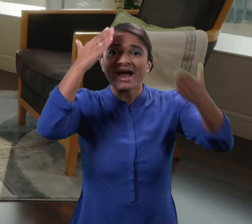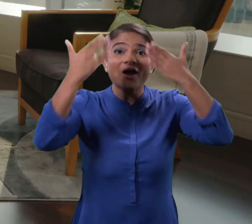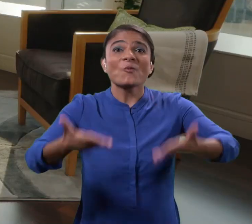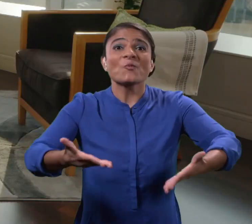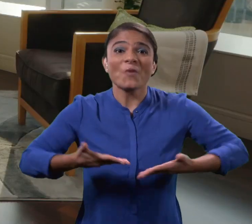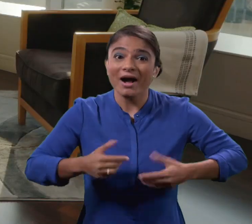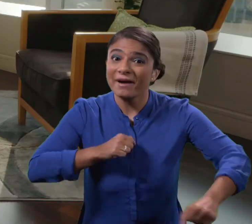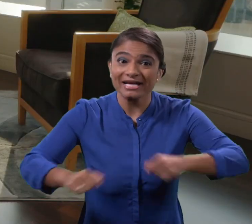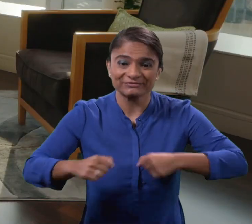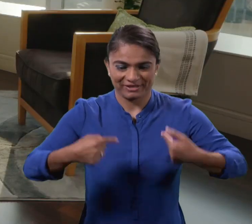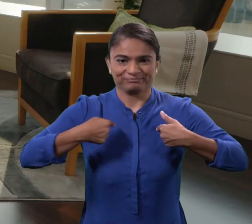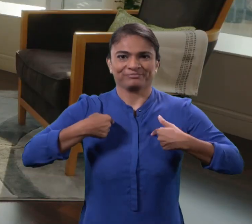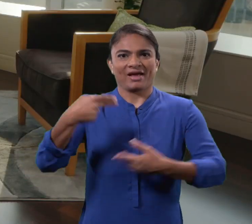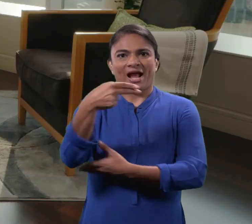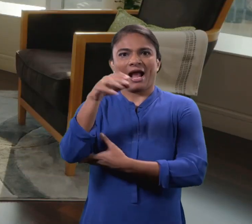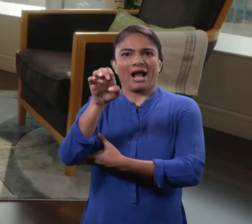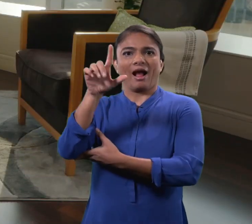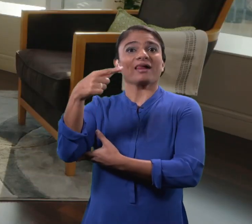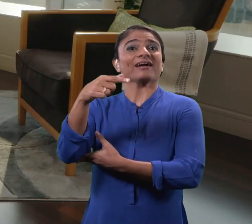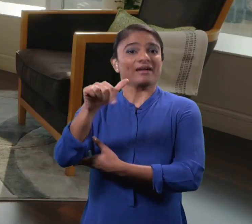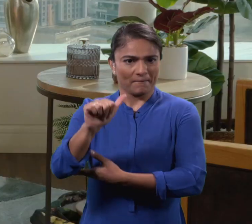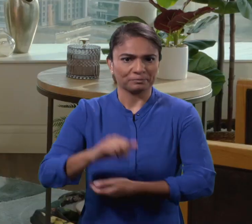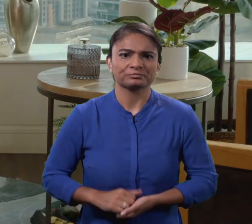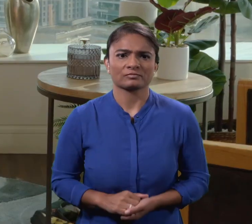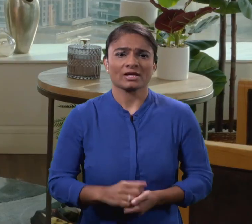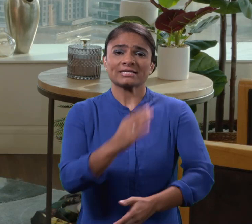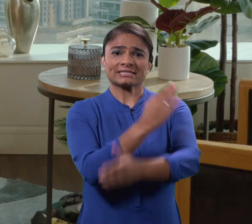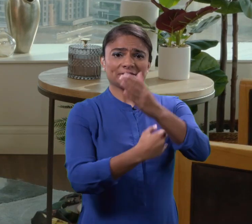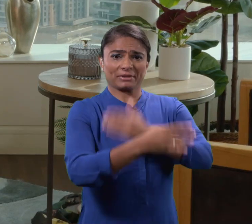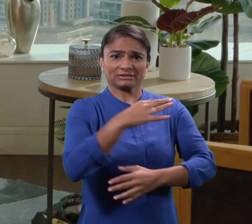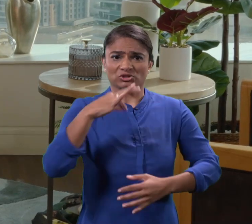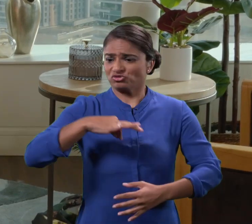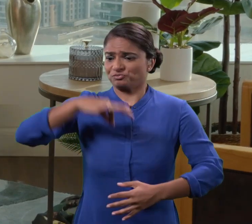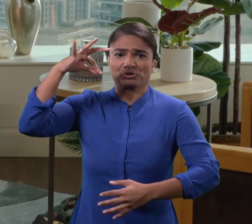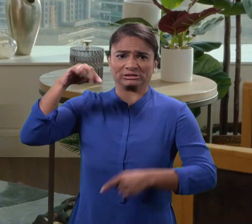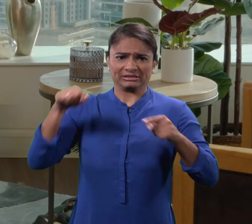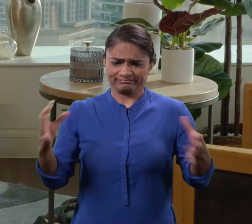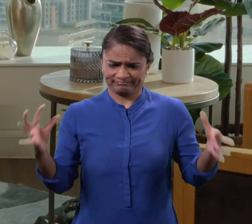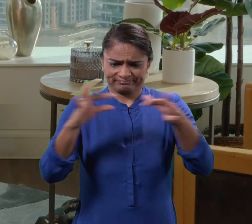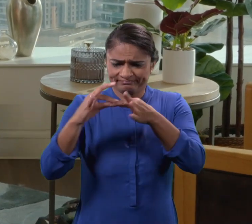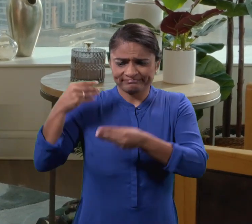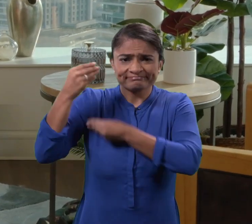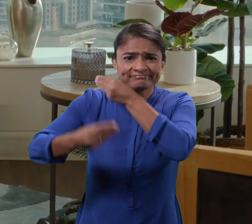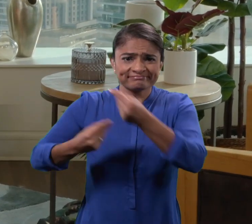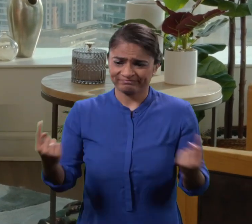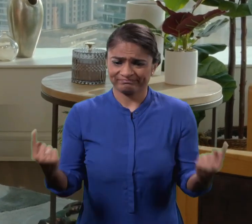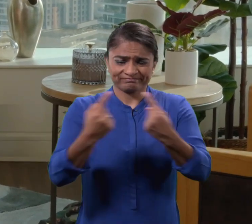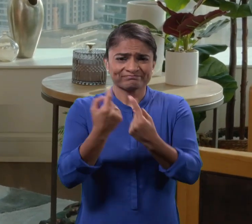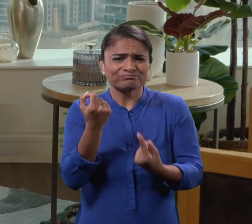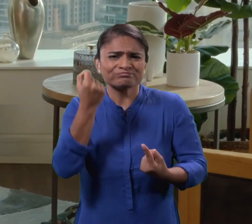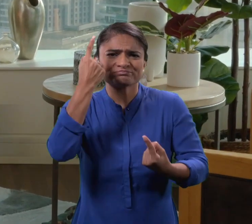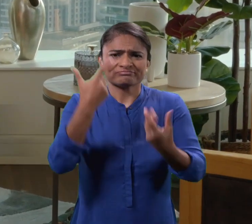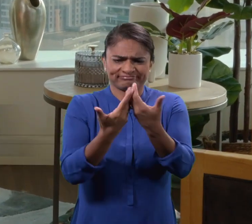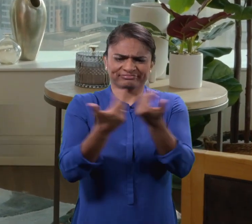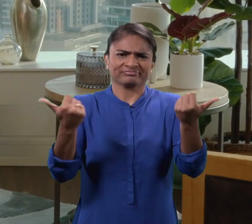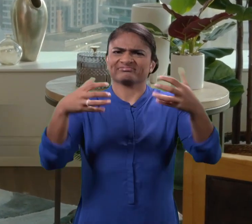Hello, and welcome to Activated with me, Helga Barkhuizen. Disability and spirituality have traditionally been understood as two